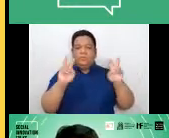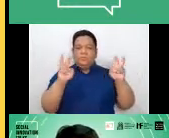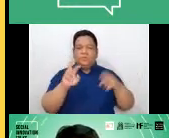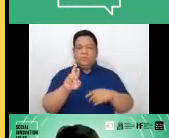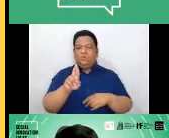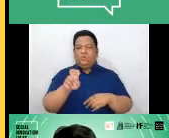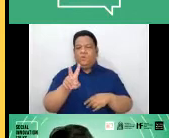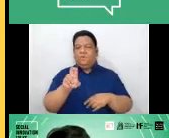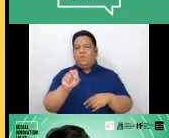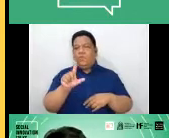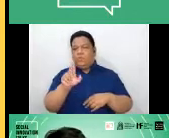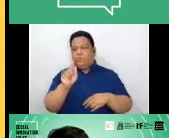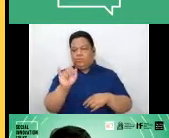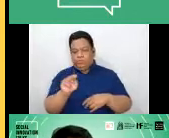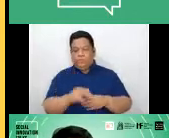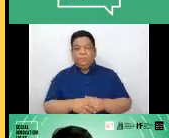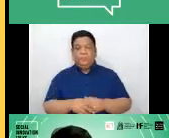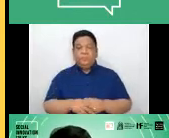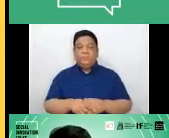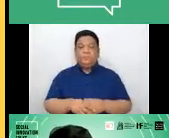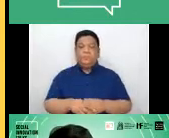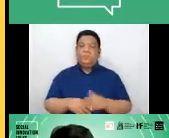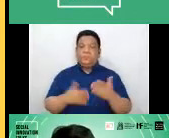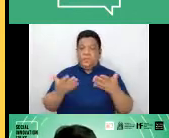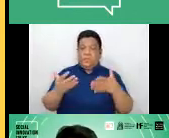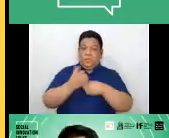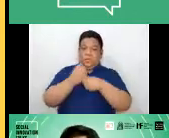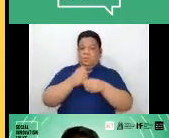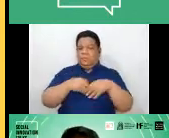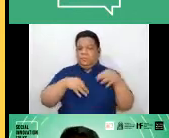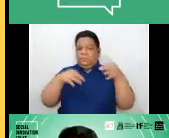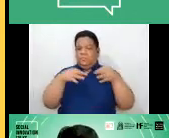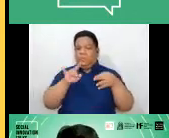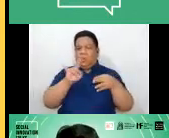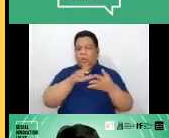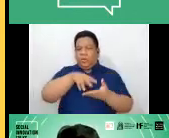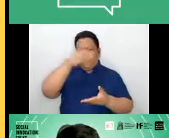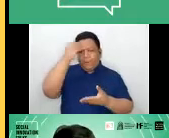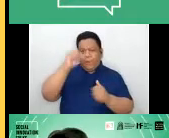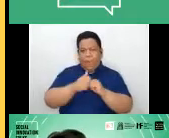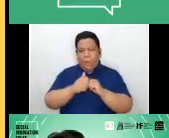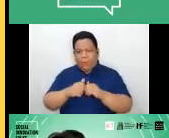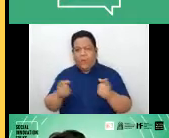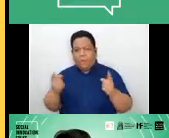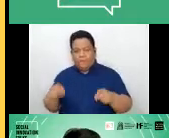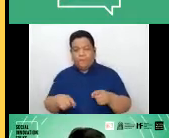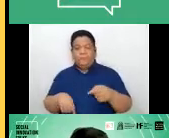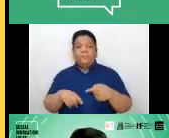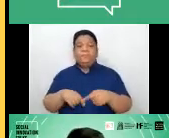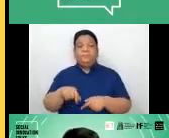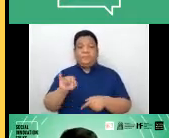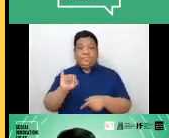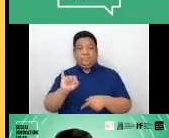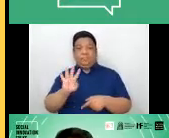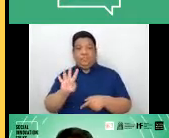quo. And to better explain, we'll just recap also some of the principles and drivers. So Industry 4.0, since I've mentioned it